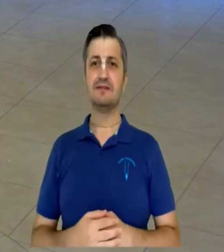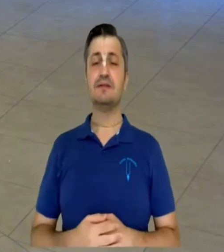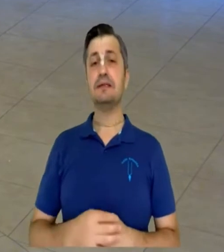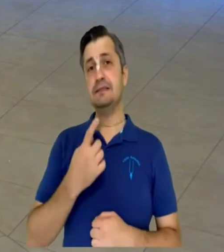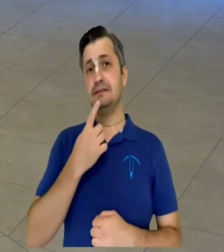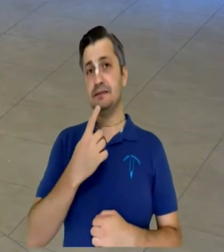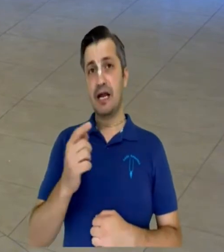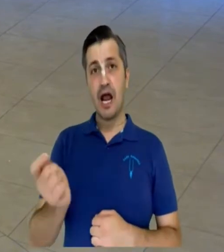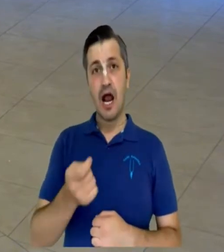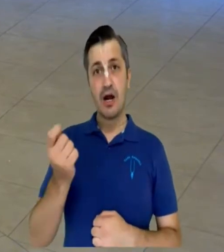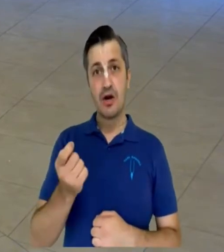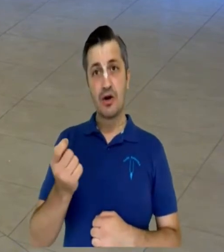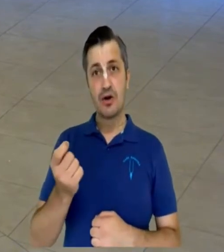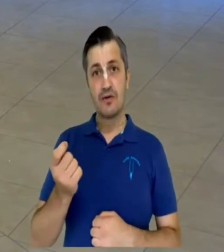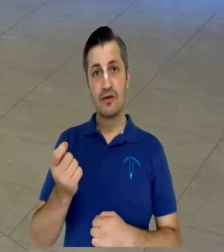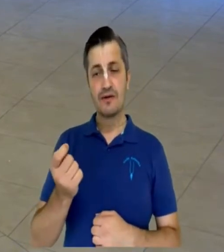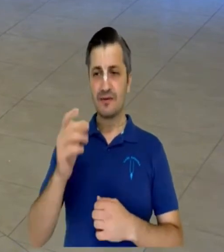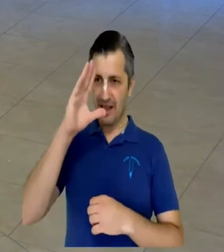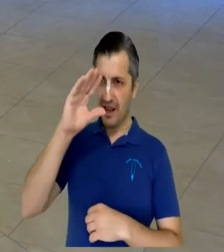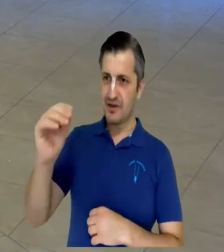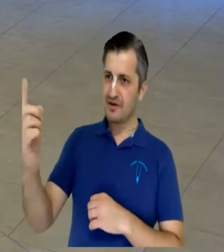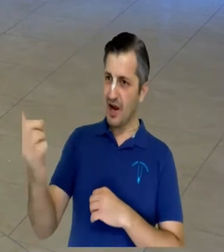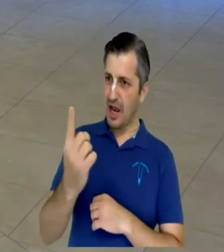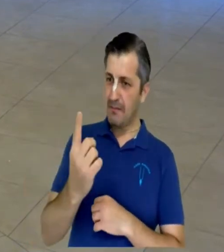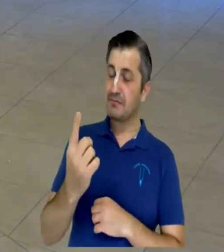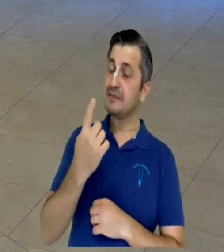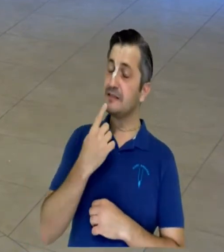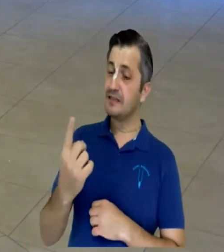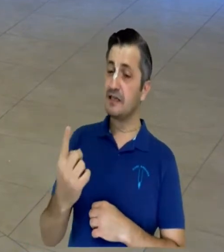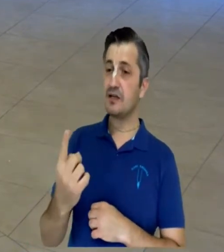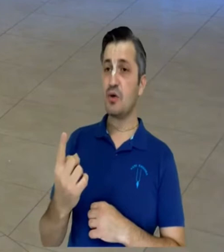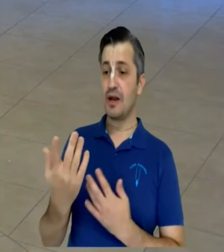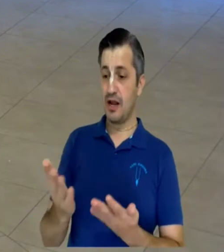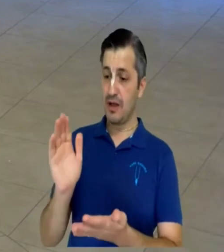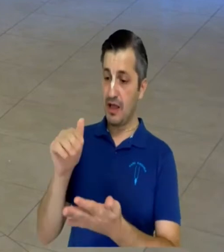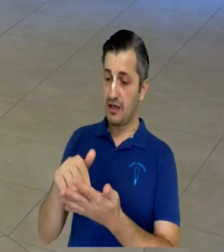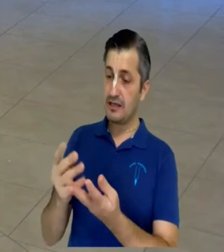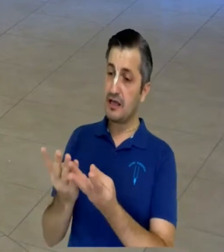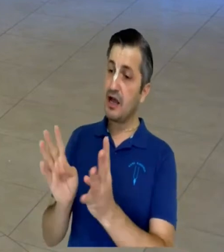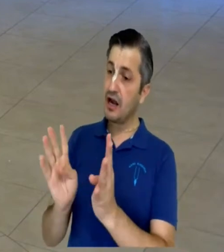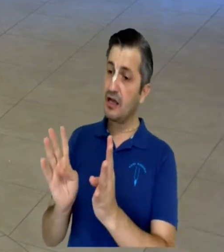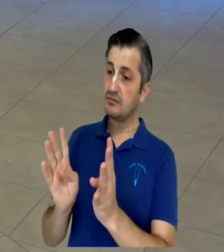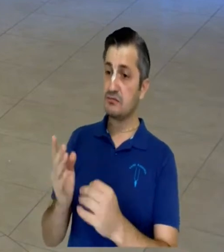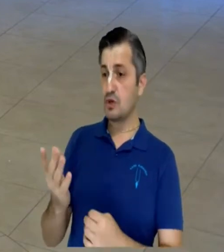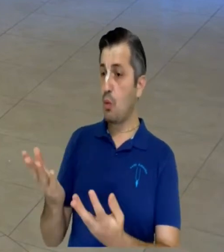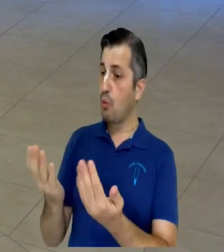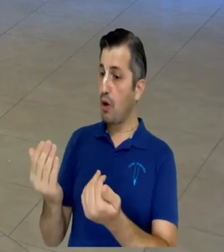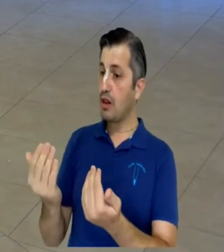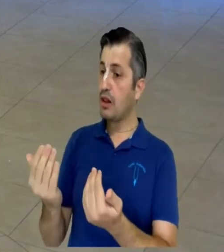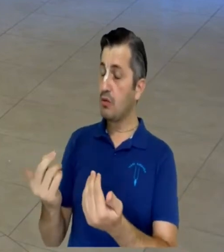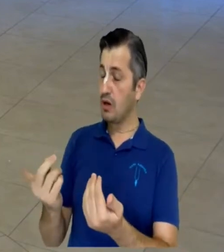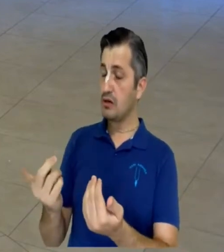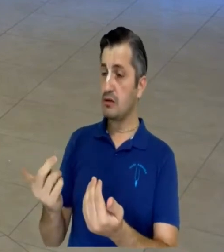but right now we have a Bhagavad Gita class, so if you would like to join and listen, you're welcome. Yes, in 25